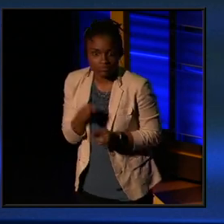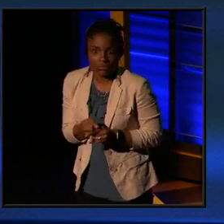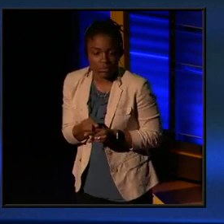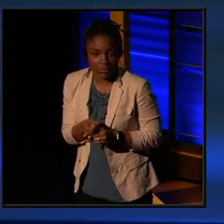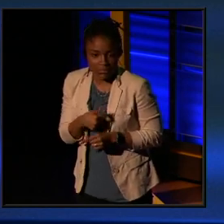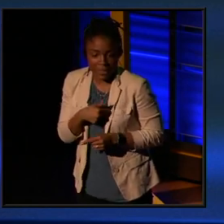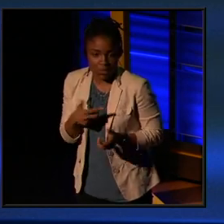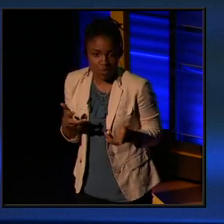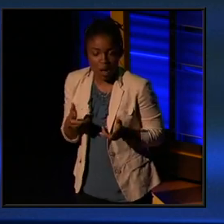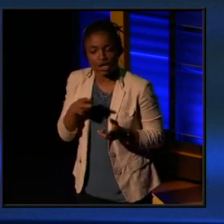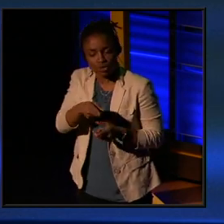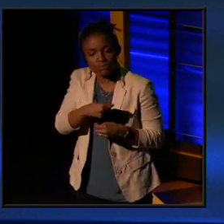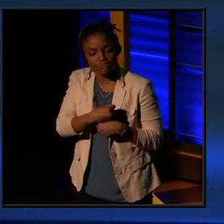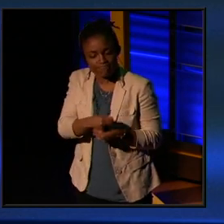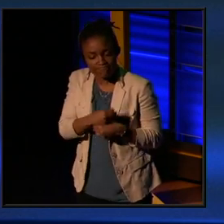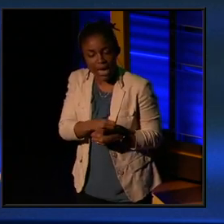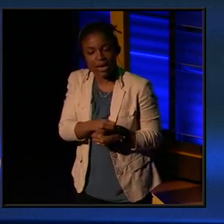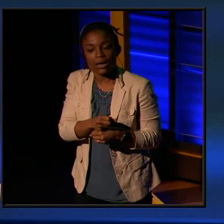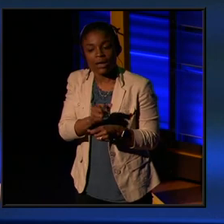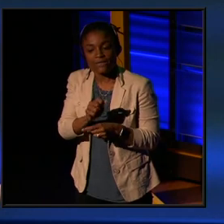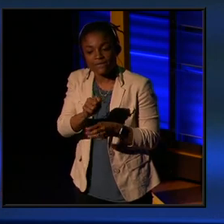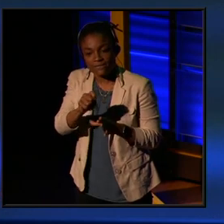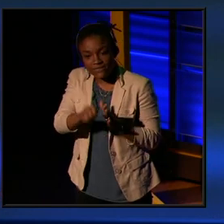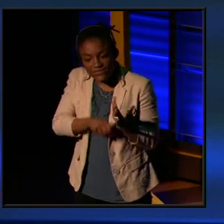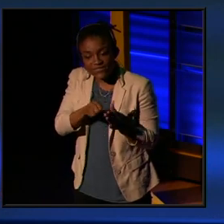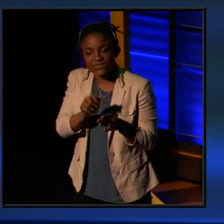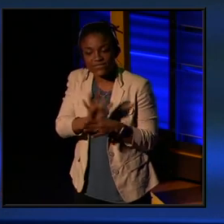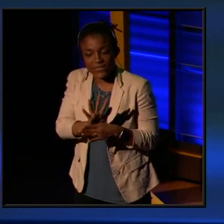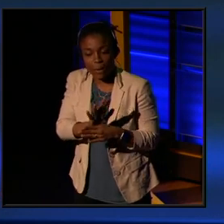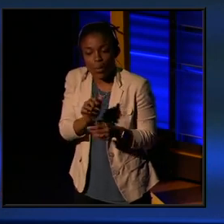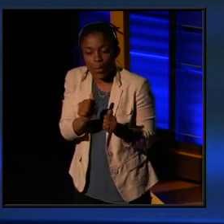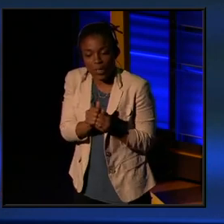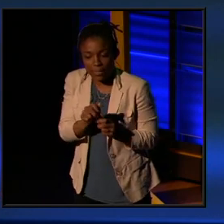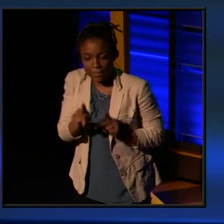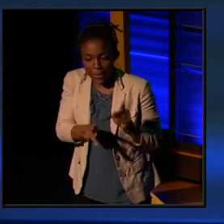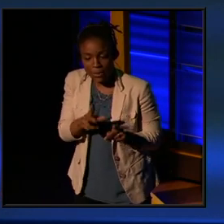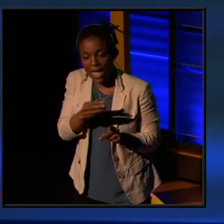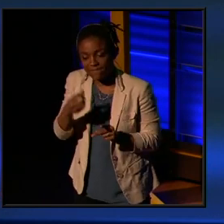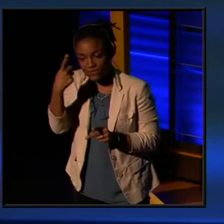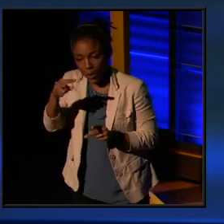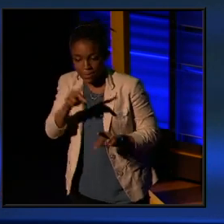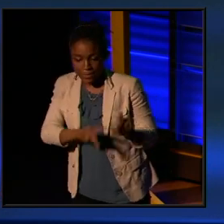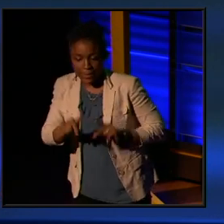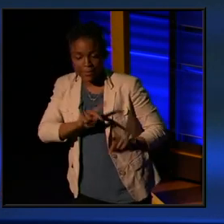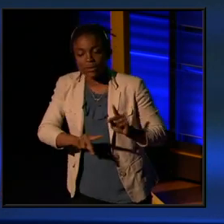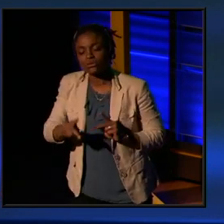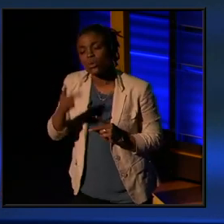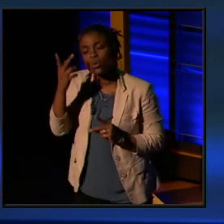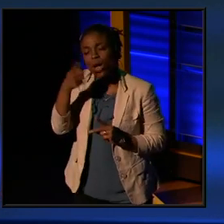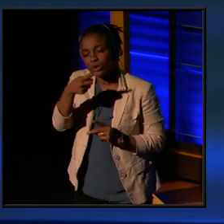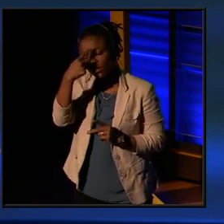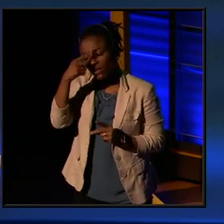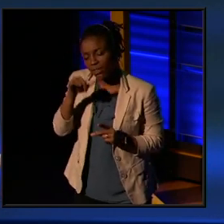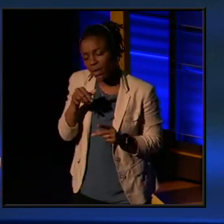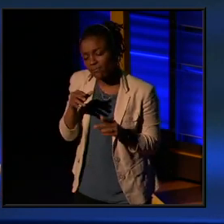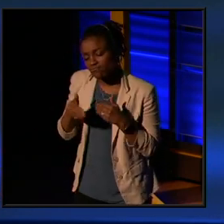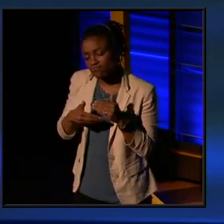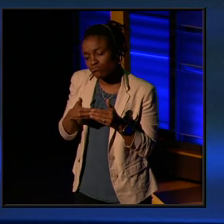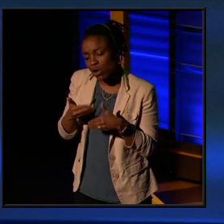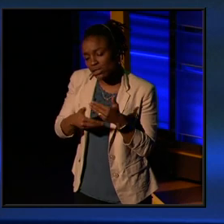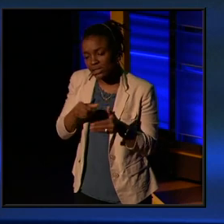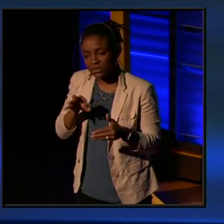the films that you make are with the people and also for the people. So why do you think this process of making films accessible is